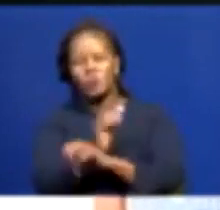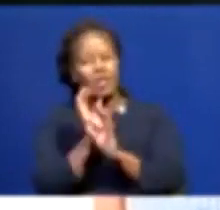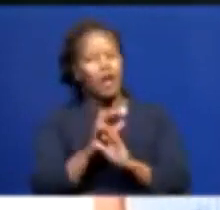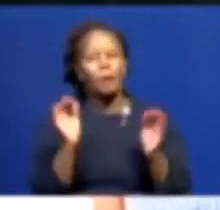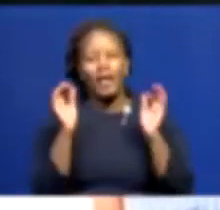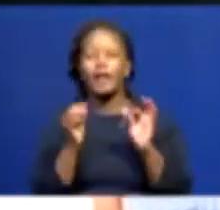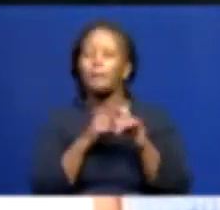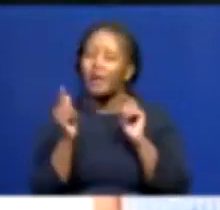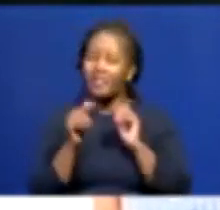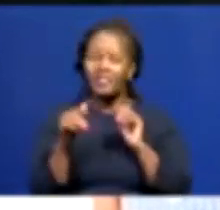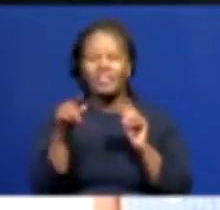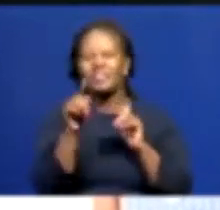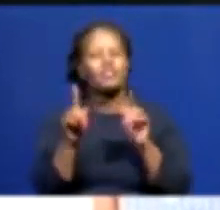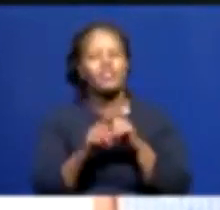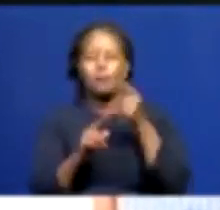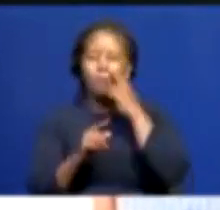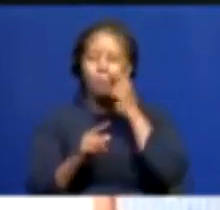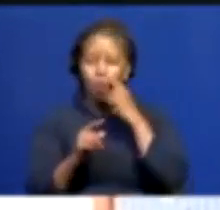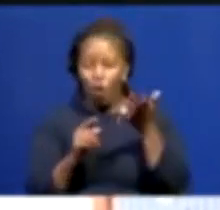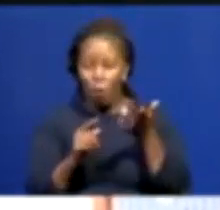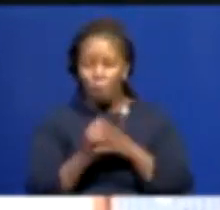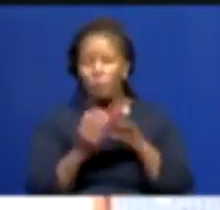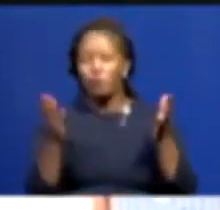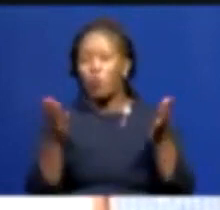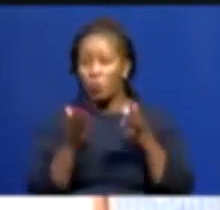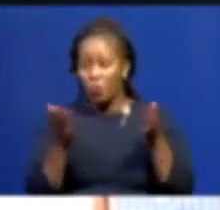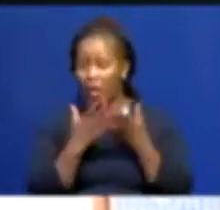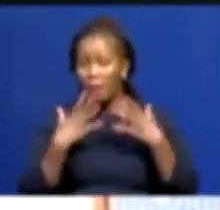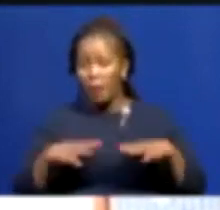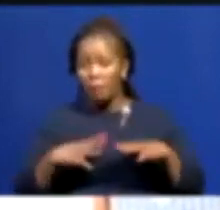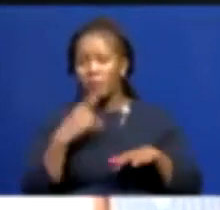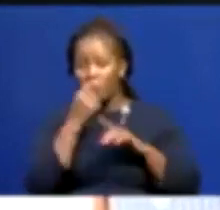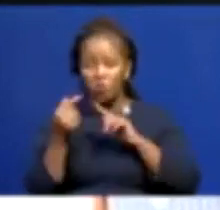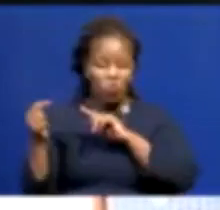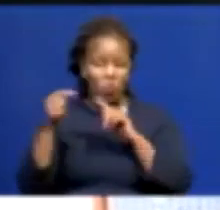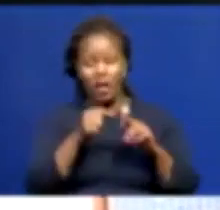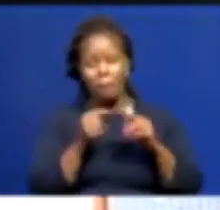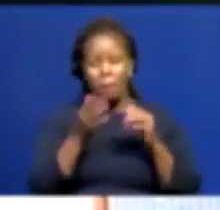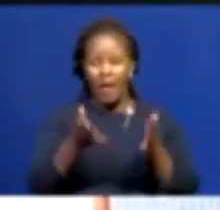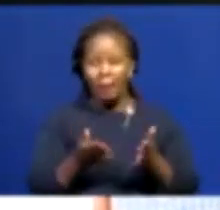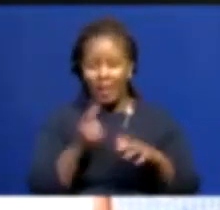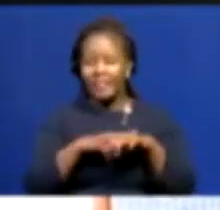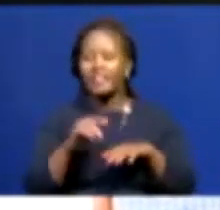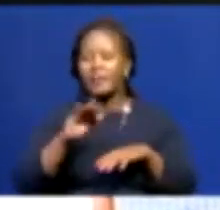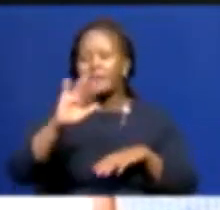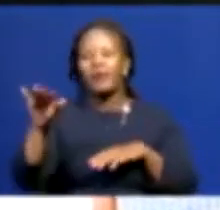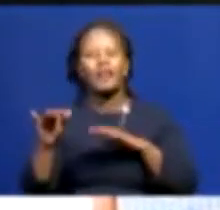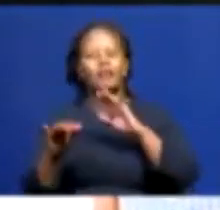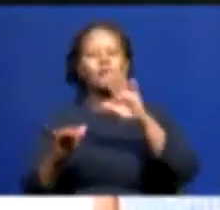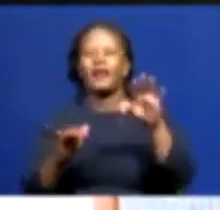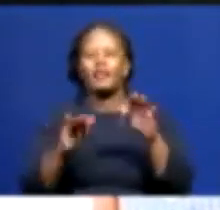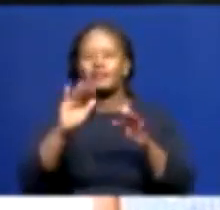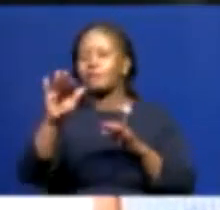is a place, it's a home where the people who come here, they go out having been